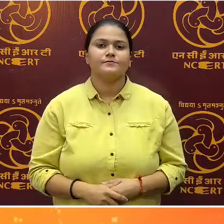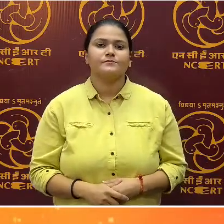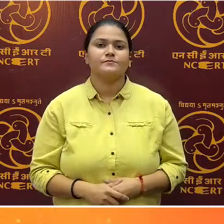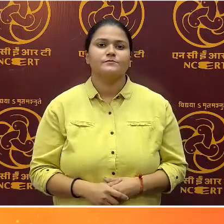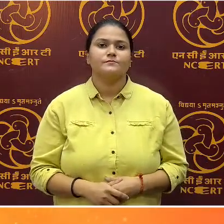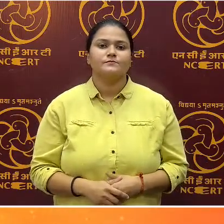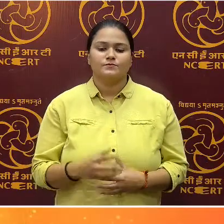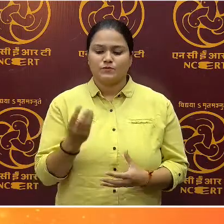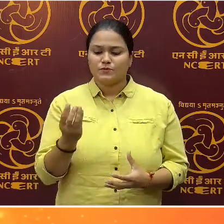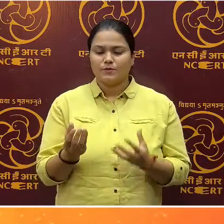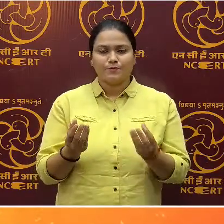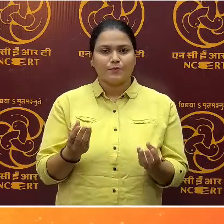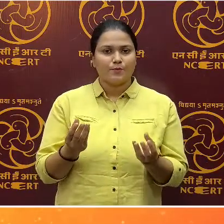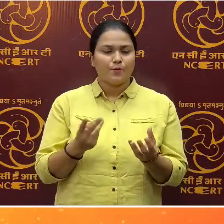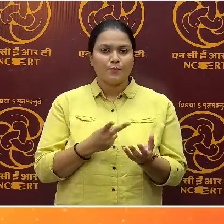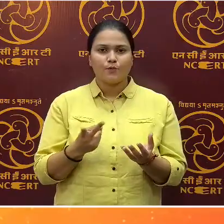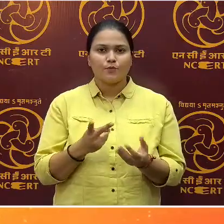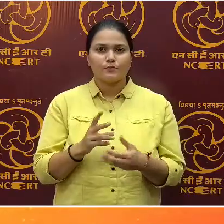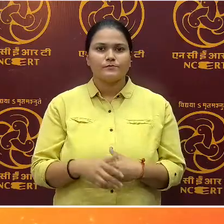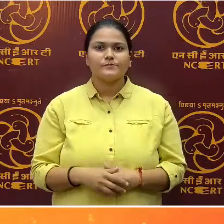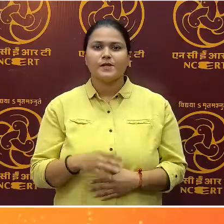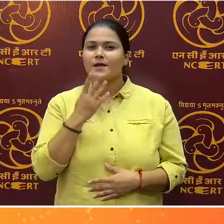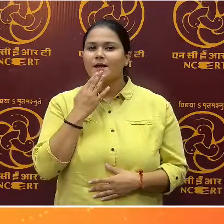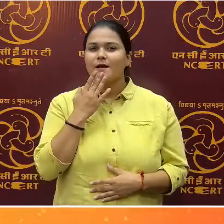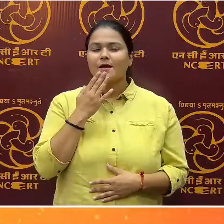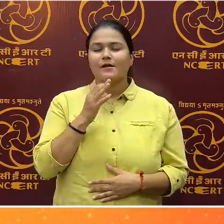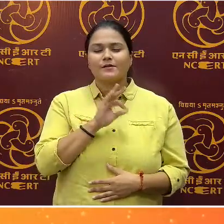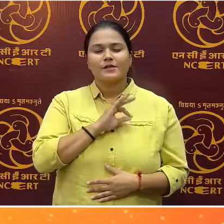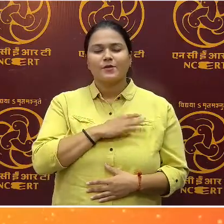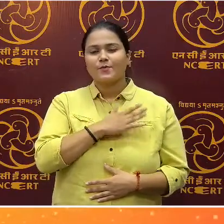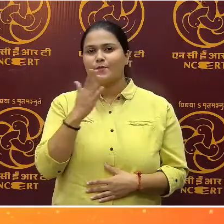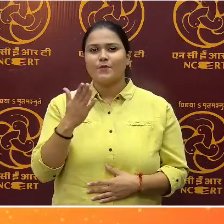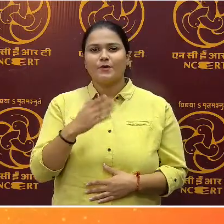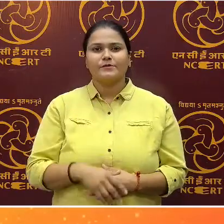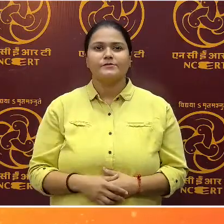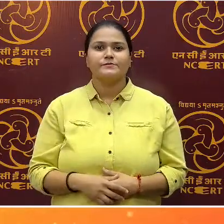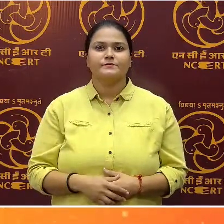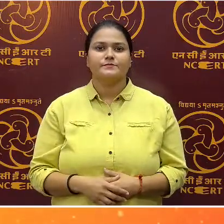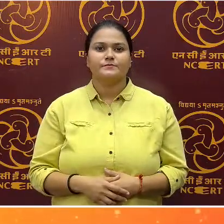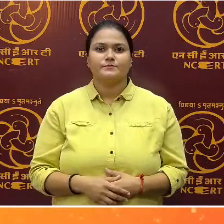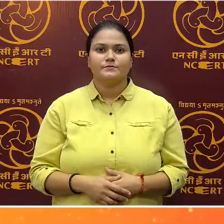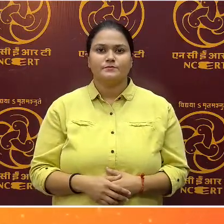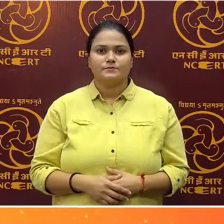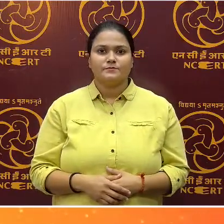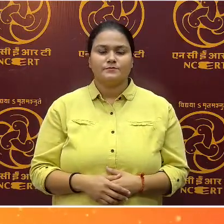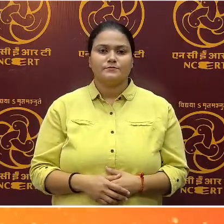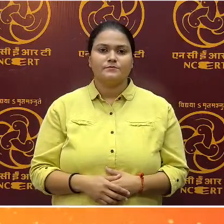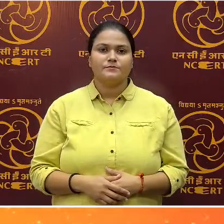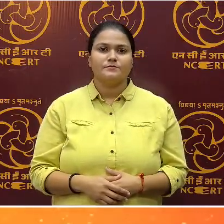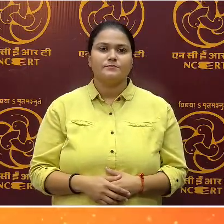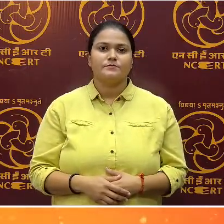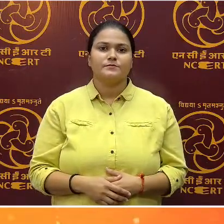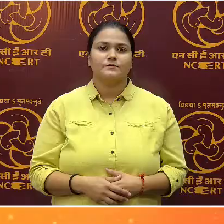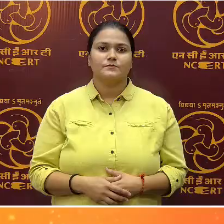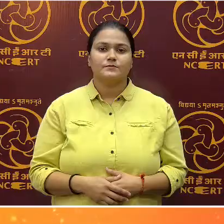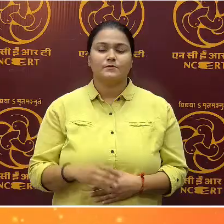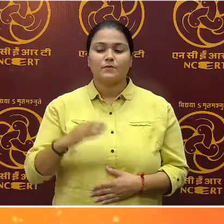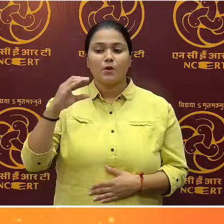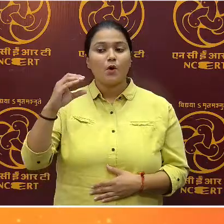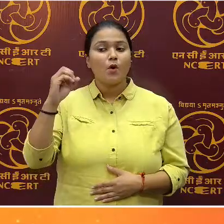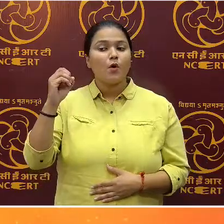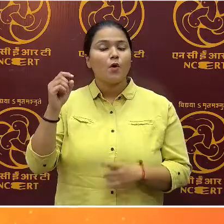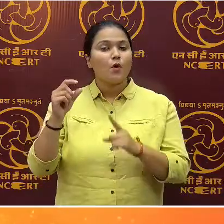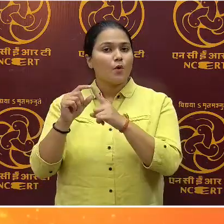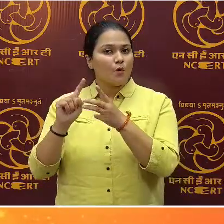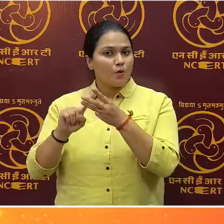these. Okay. So I just love the colors of these crystals, right? So this one is what? Copper sulfate, and this is potassium permanganate. And what we are talking